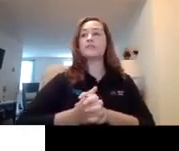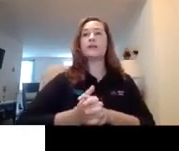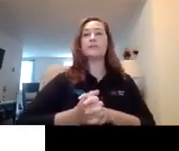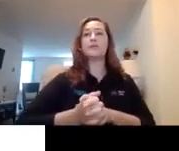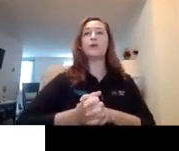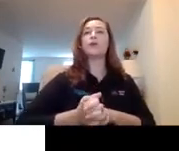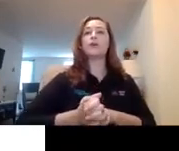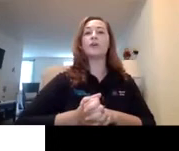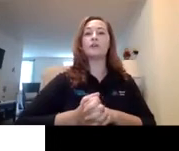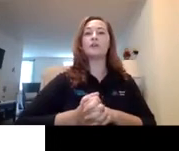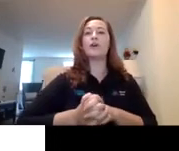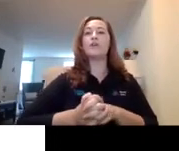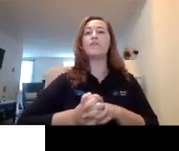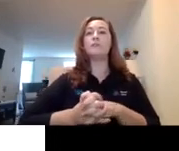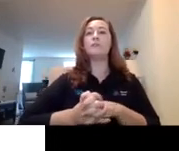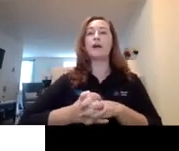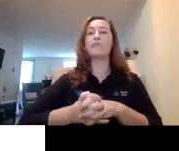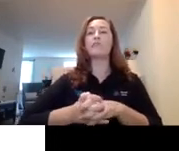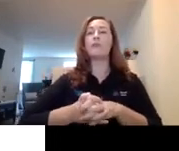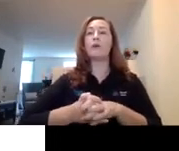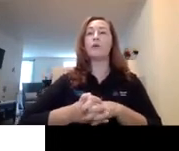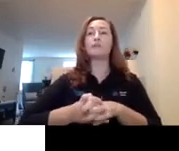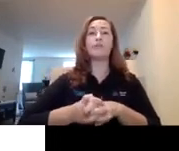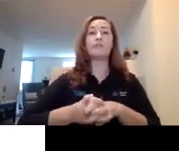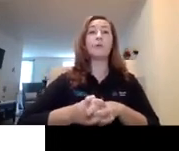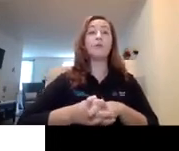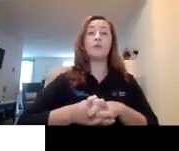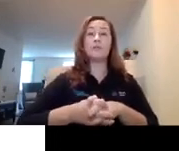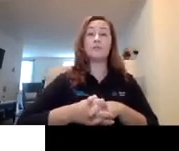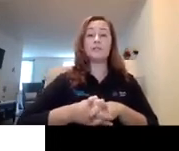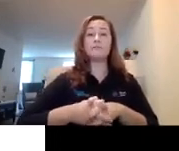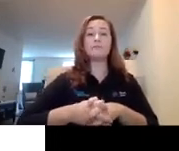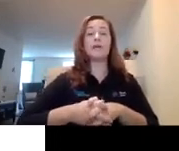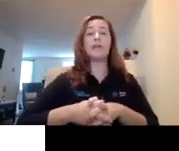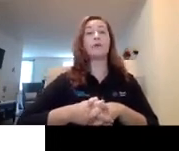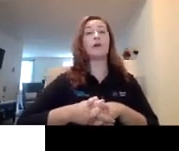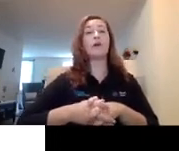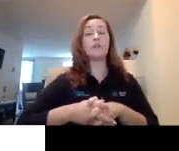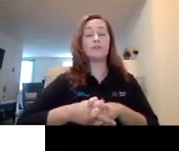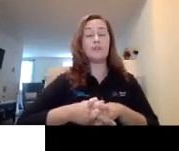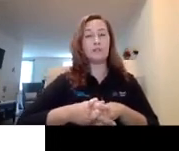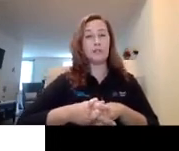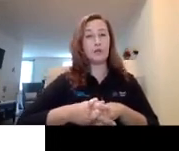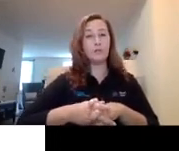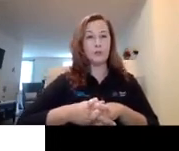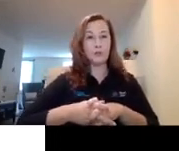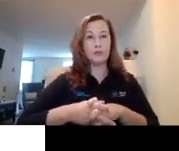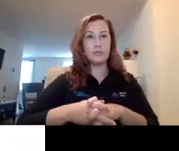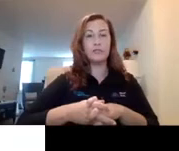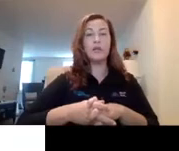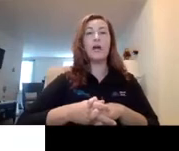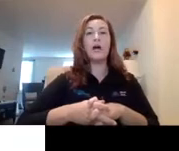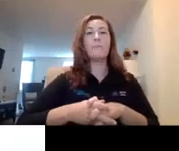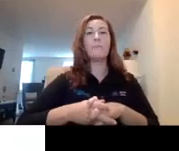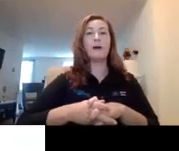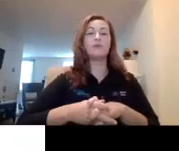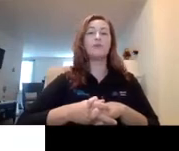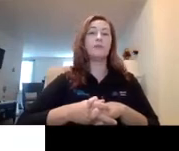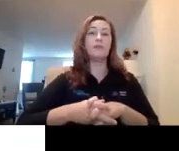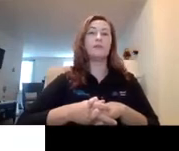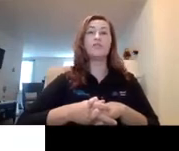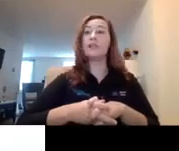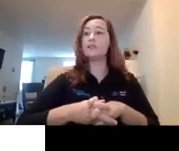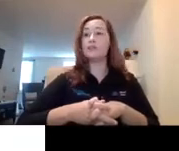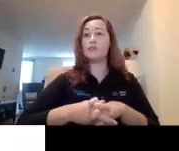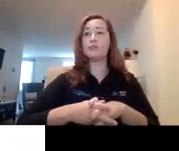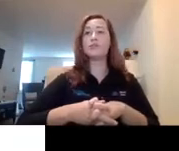is, we heard a lot of feedback from our deaf community and our hard of hearing community about